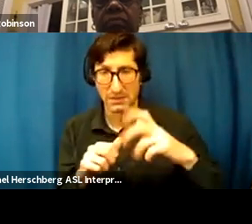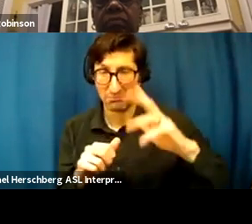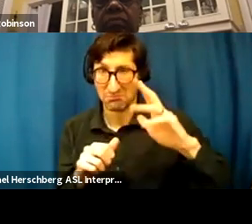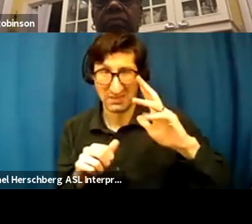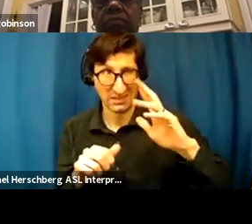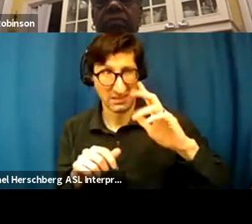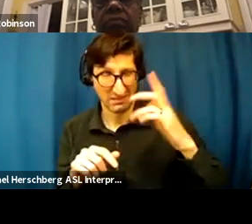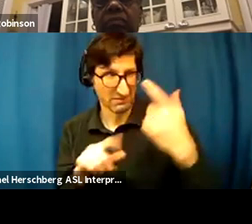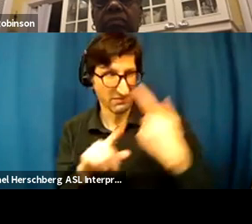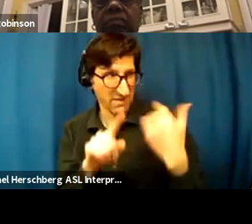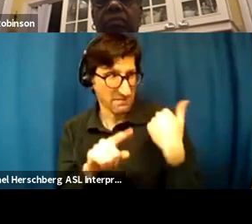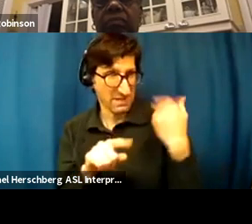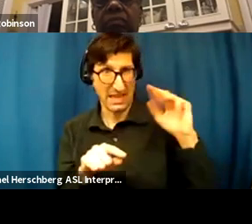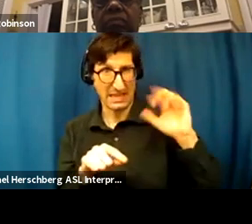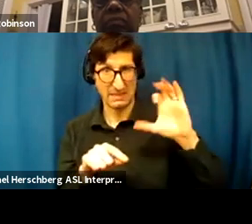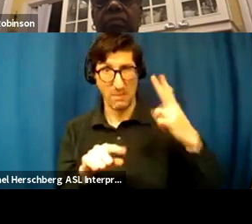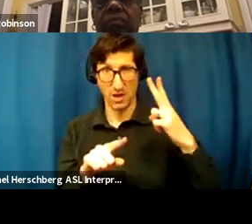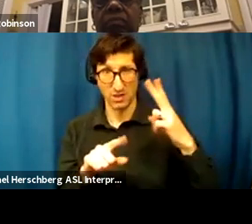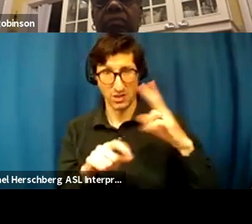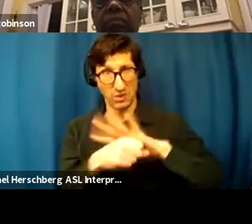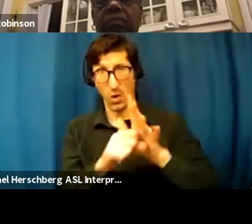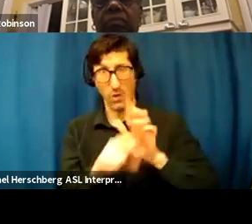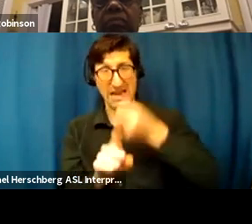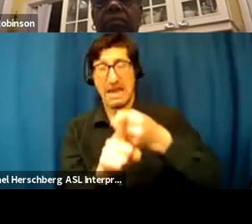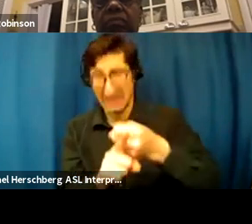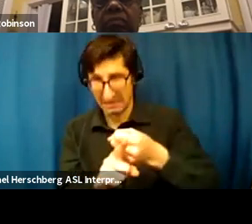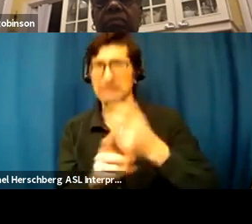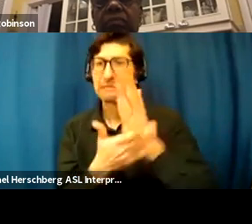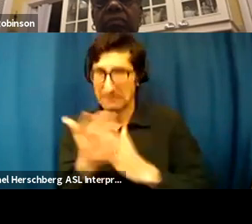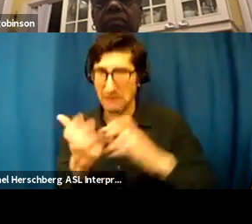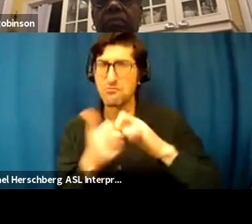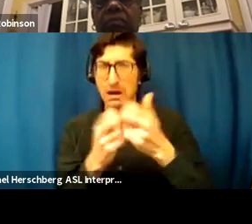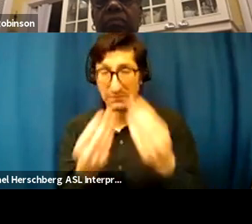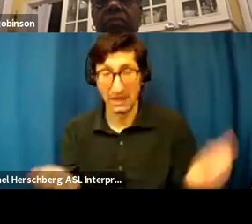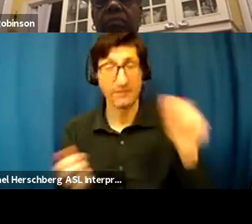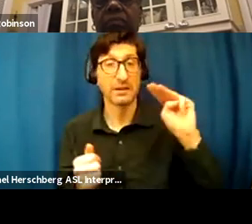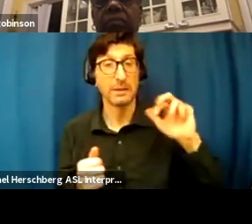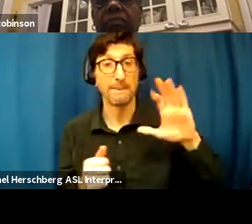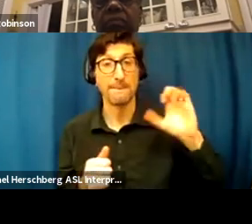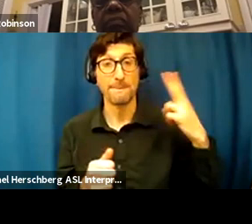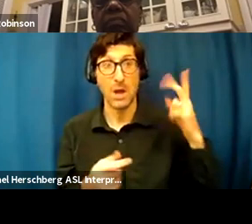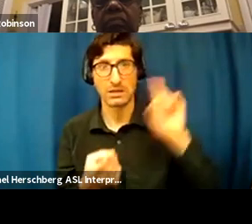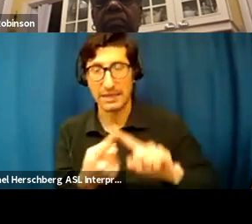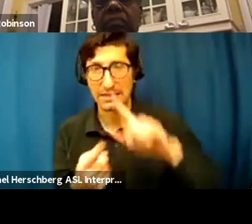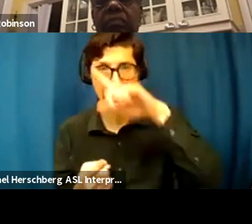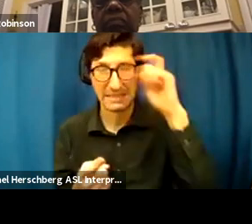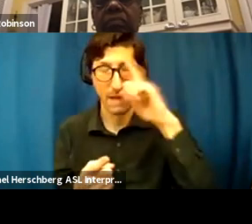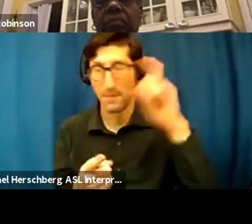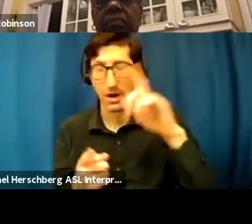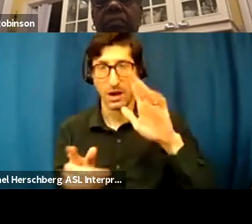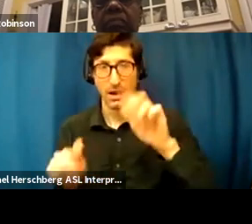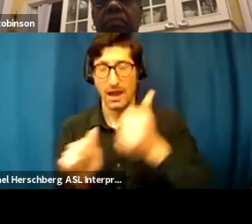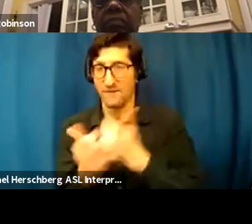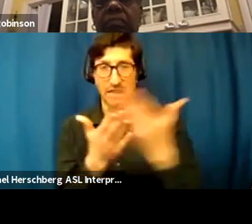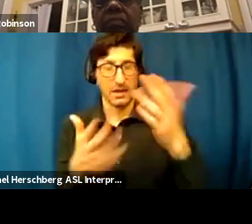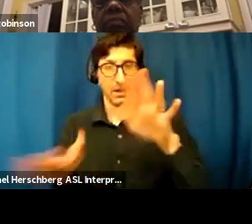think between March and going into the summertime, it was very much a transitioning period where, you